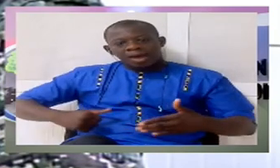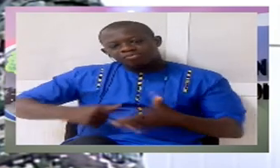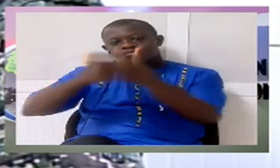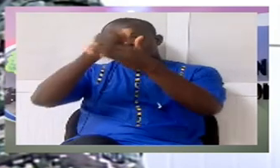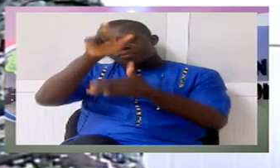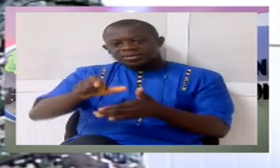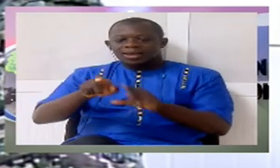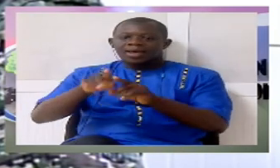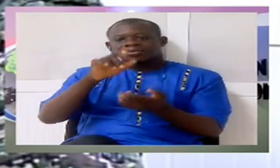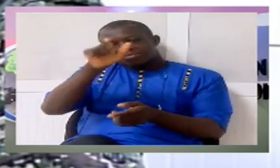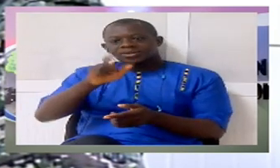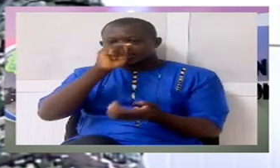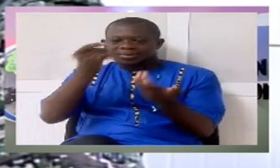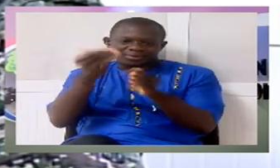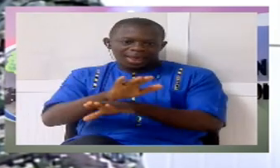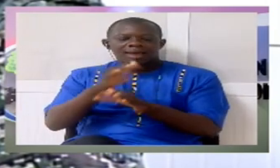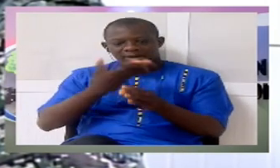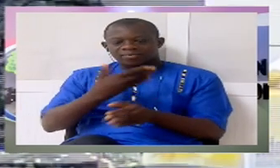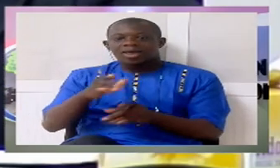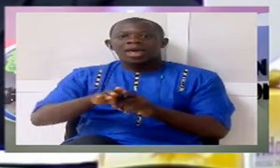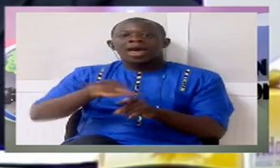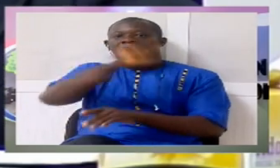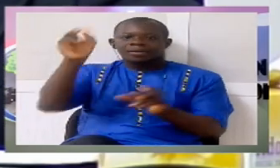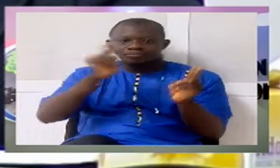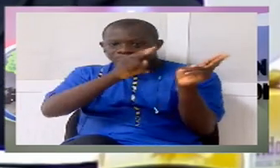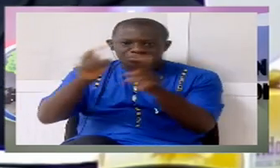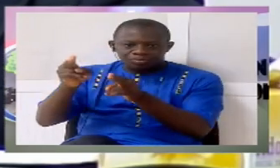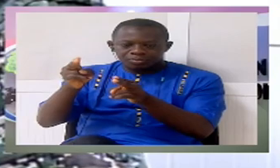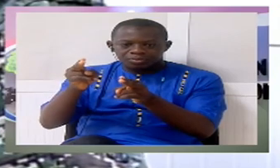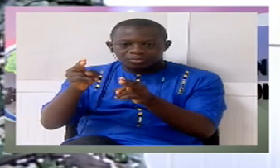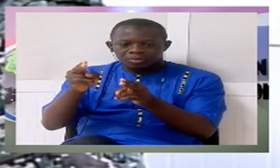Hit someone and the person will die. And shootings?